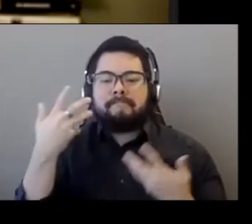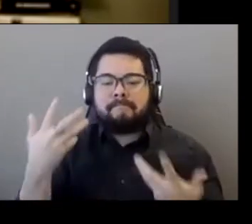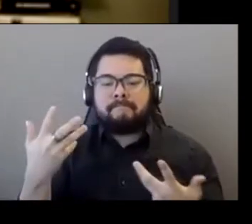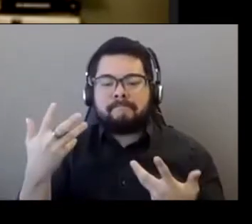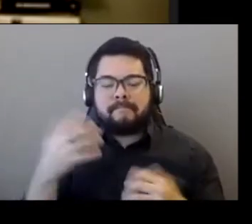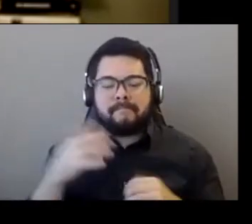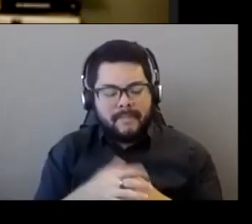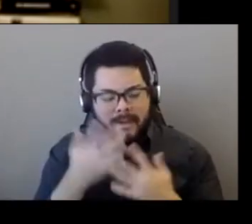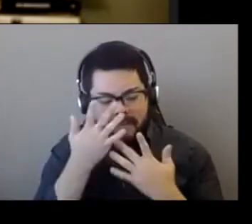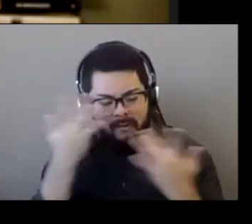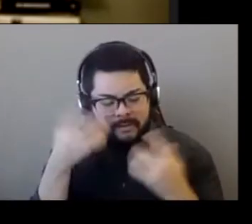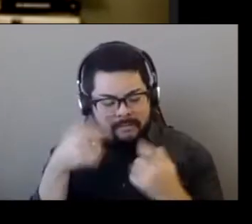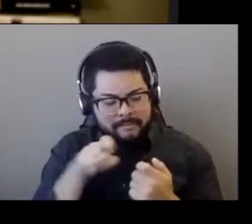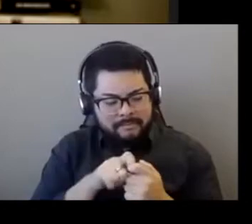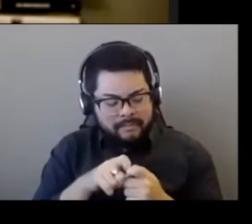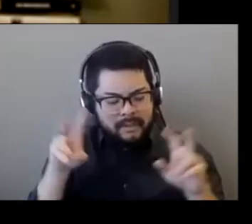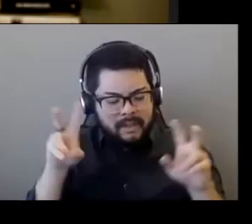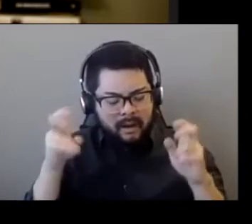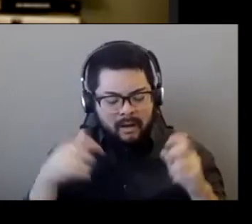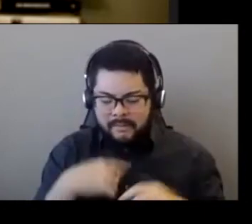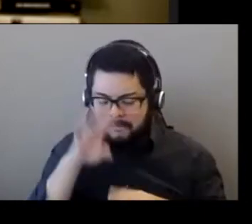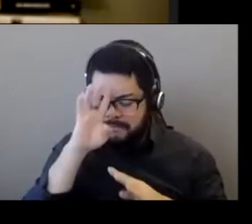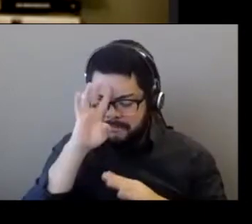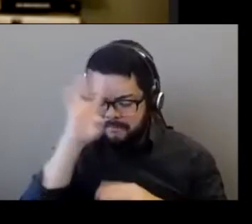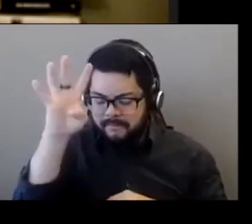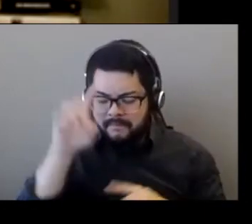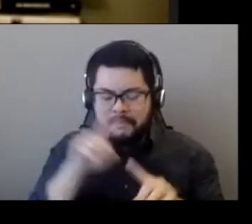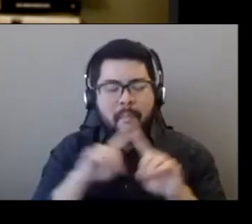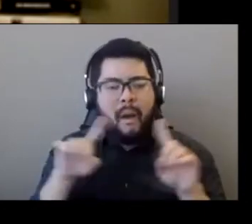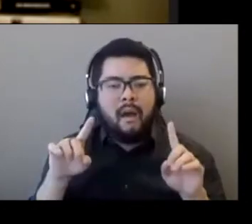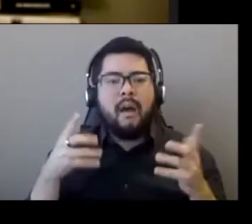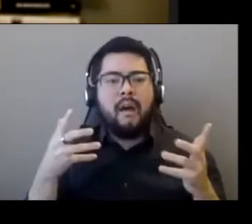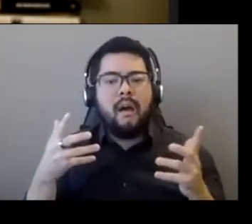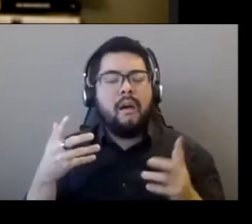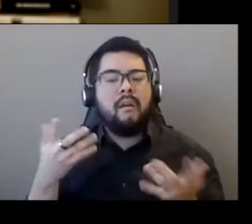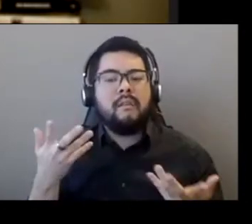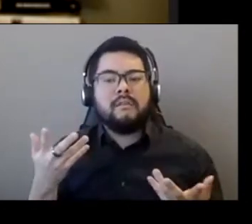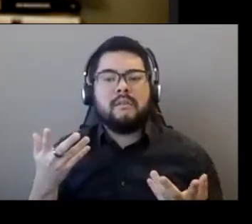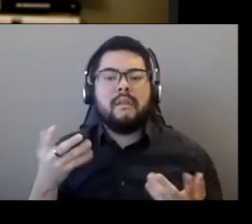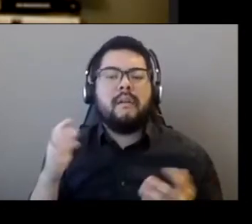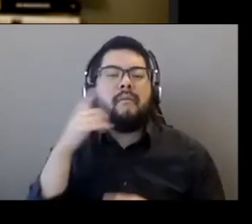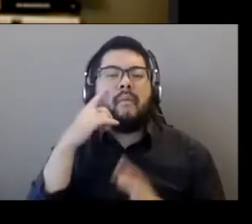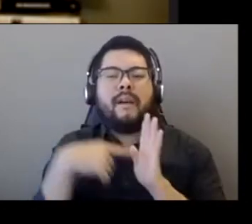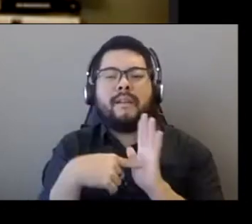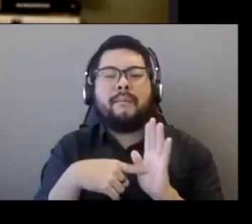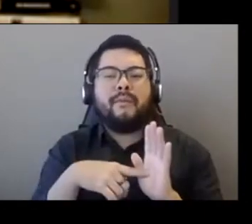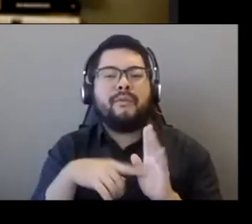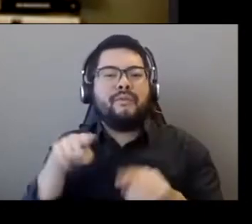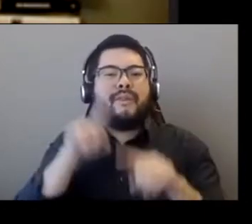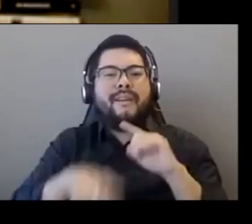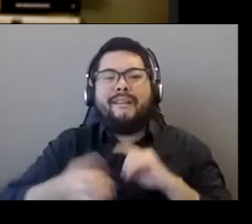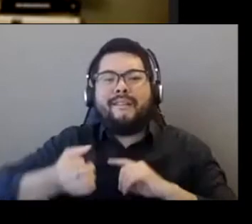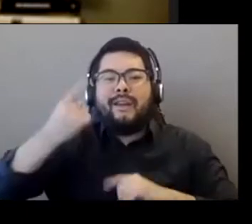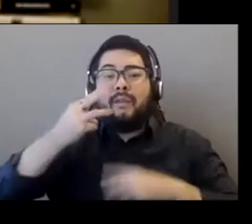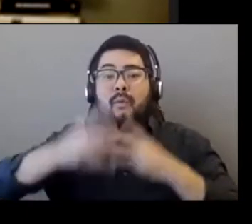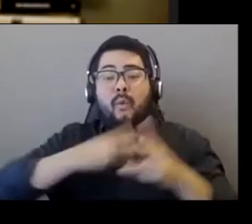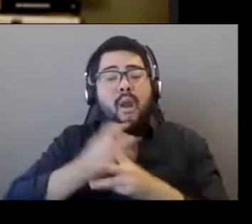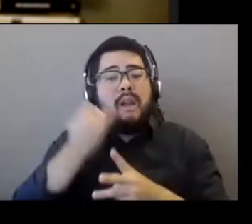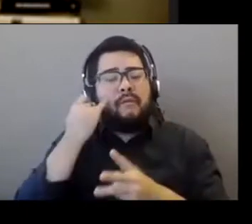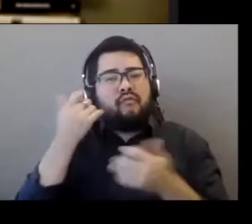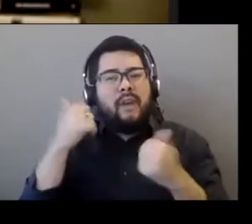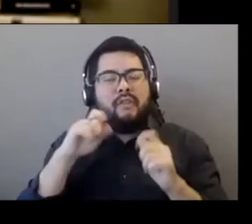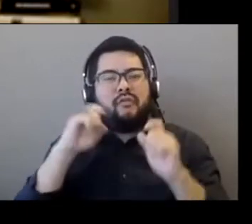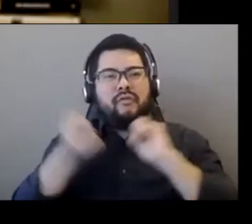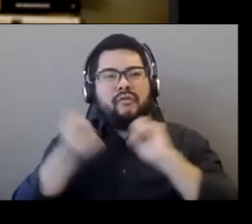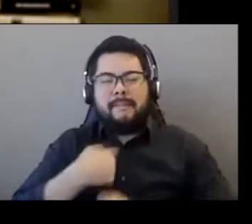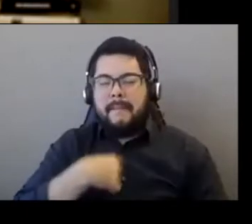I've forgotten the exact title, but it's something like, you can't understand the world if you're not trying to change it. I think that's